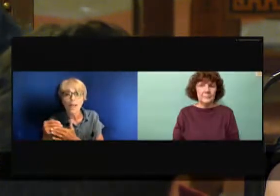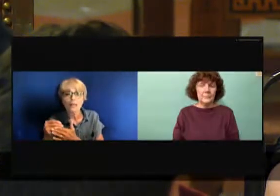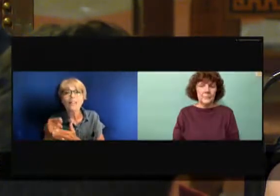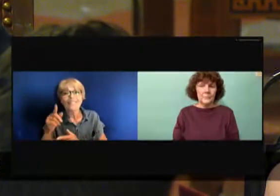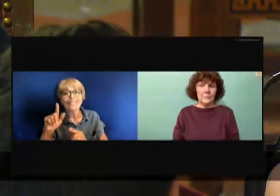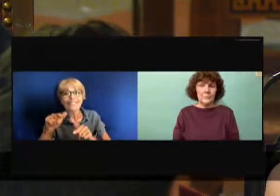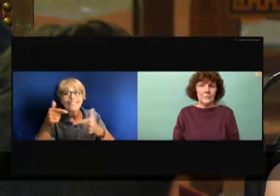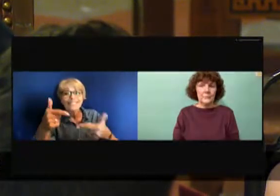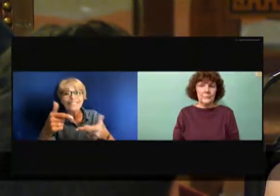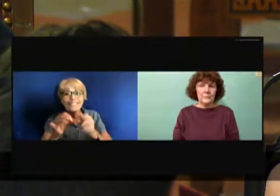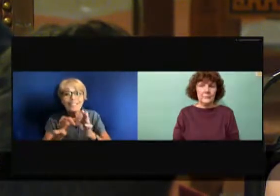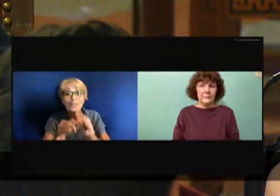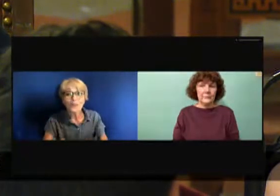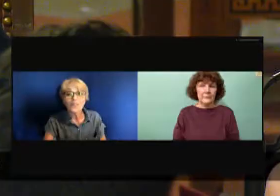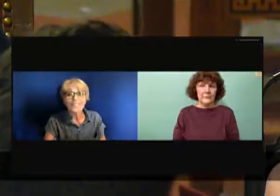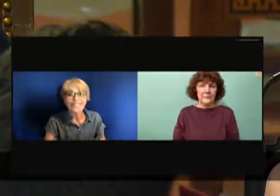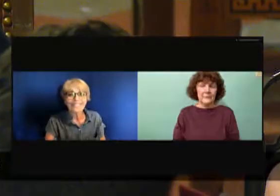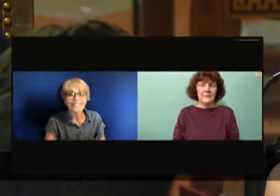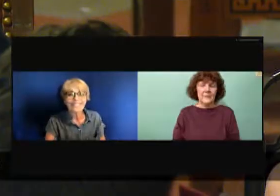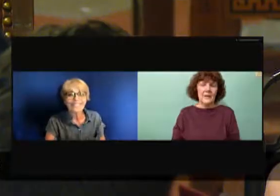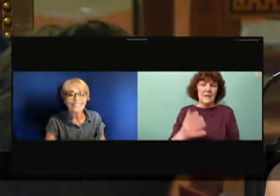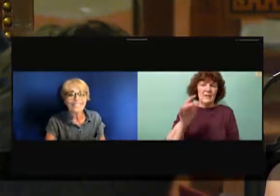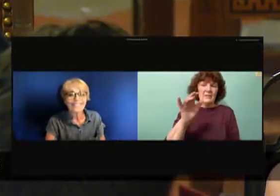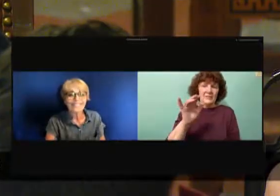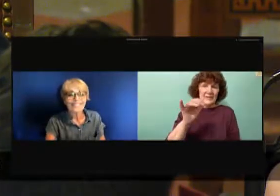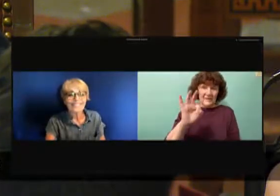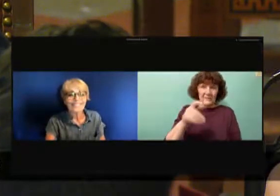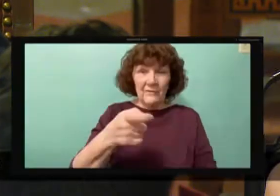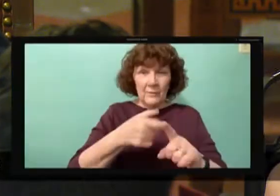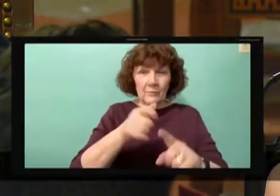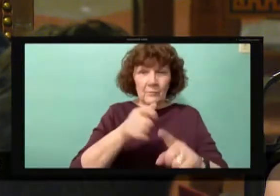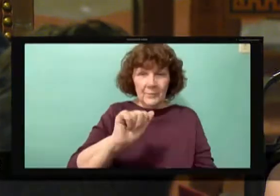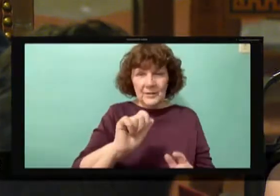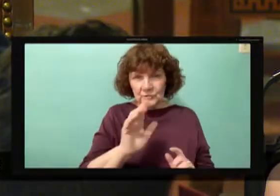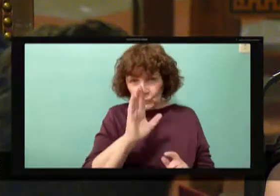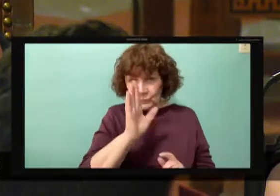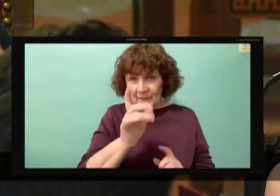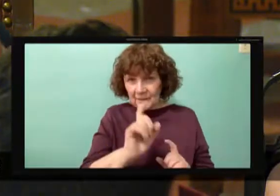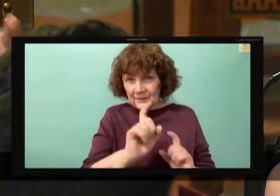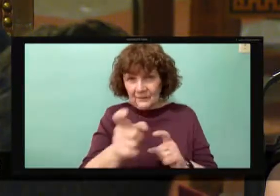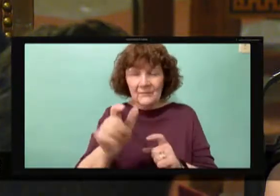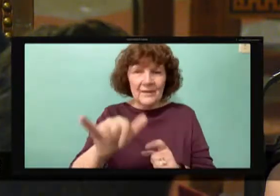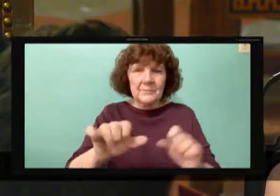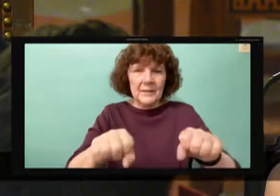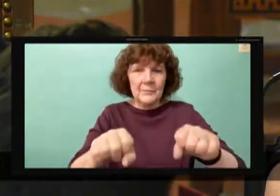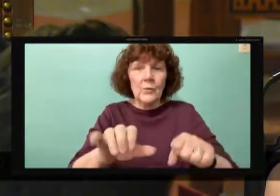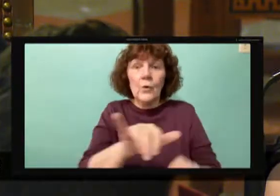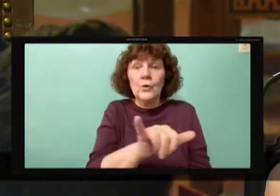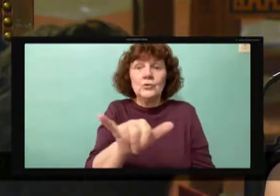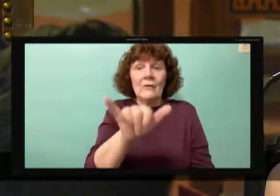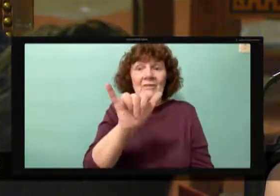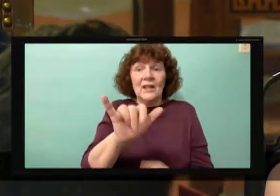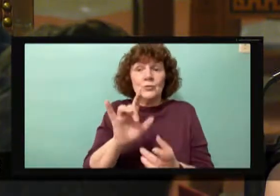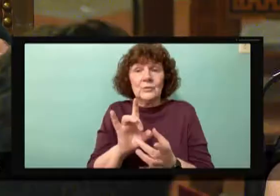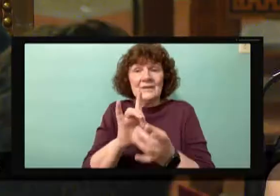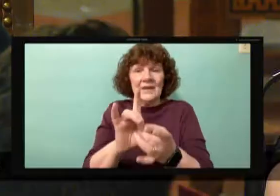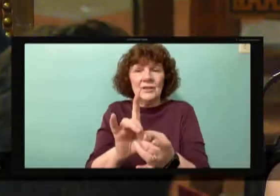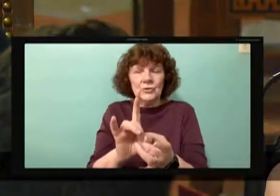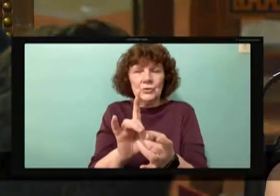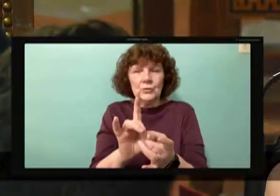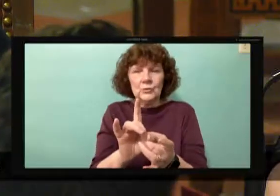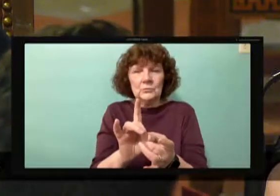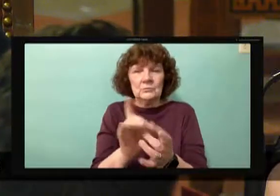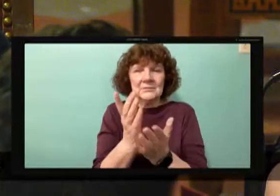making that award, that would be possible. And this also relates to some